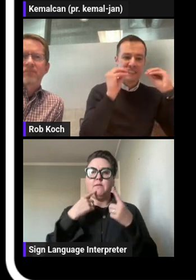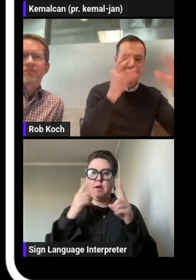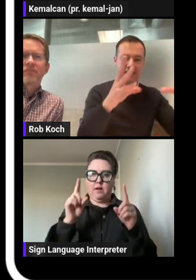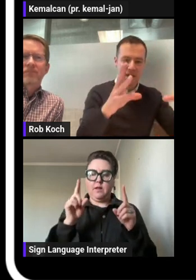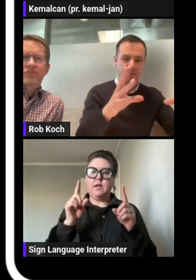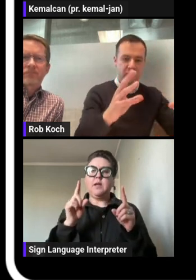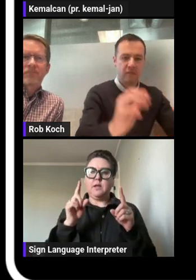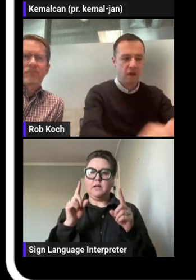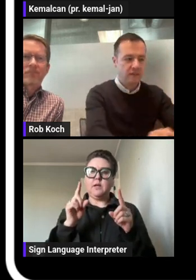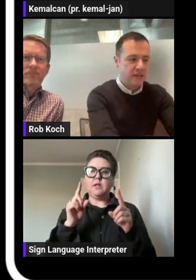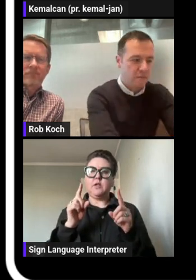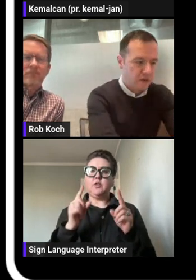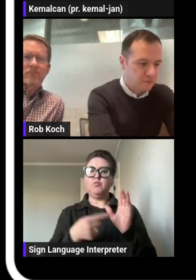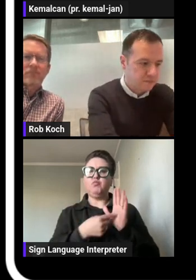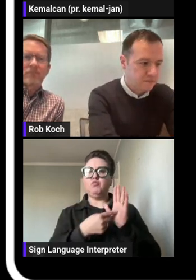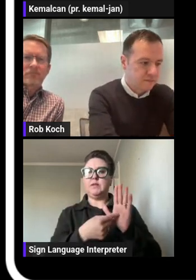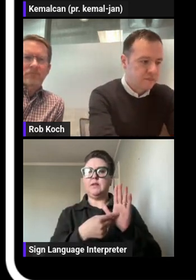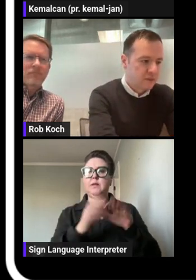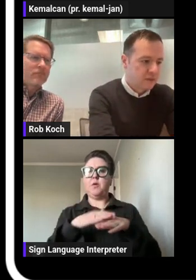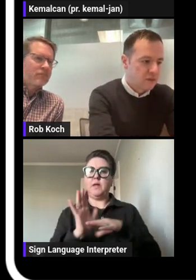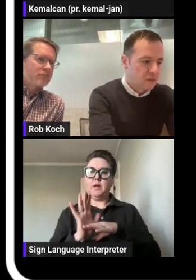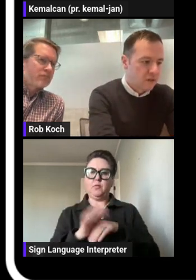also present them on the camera.